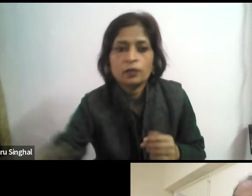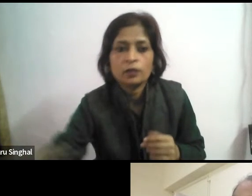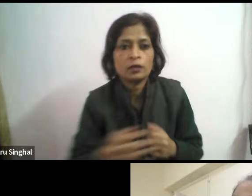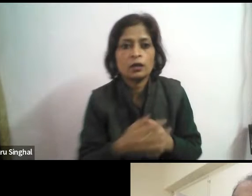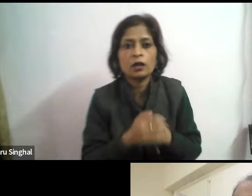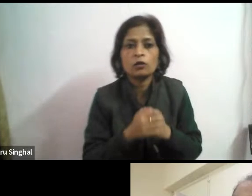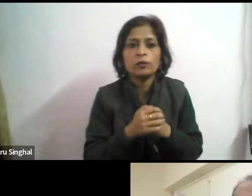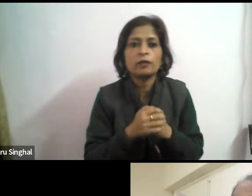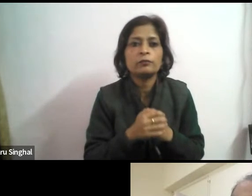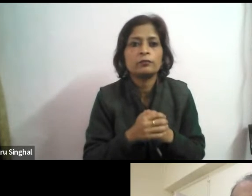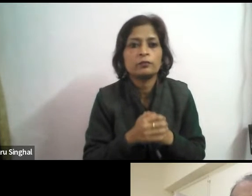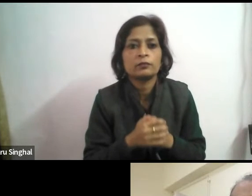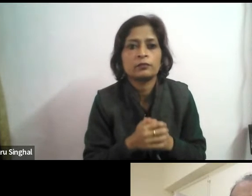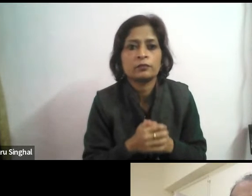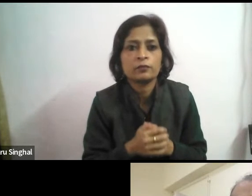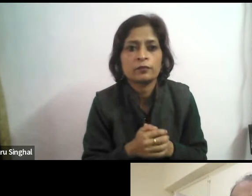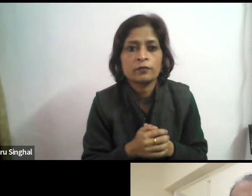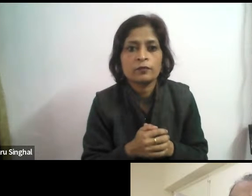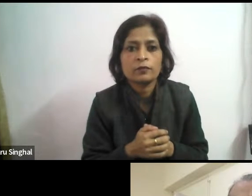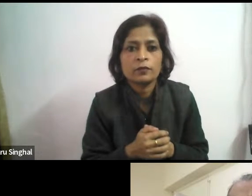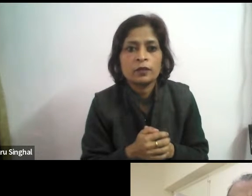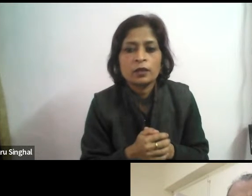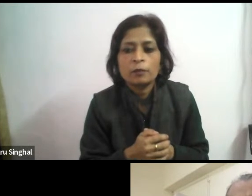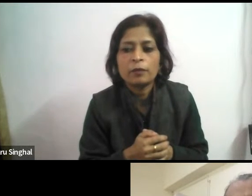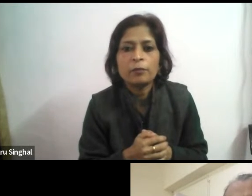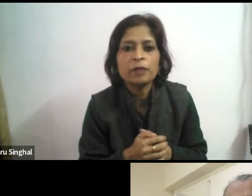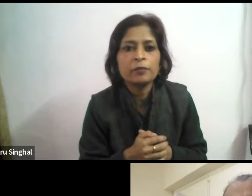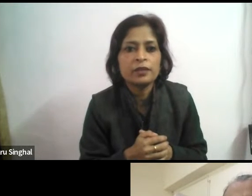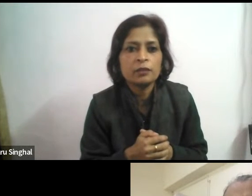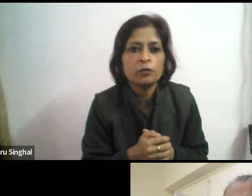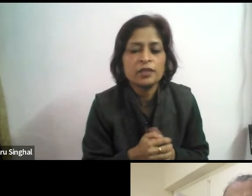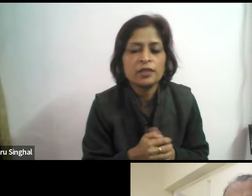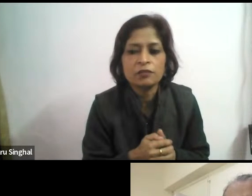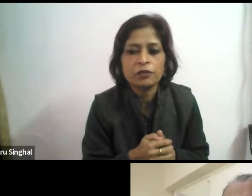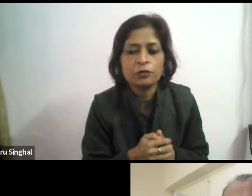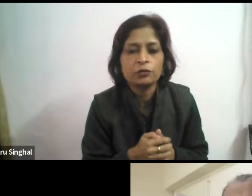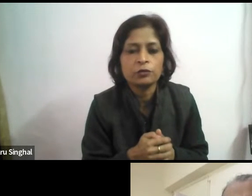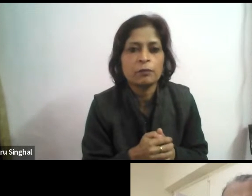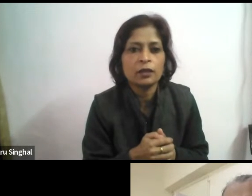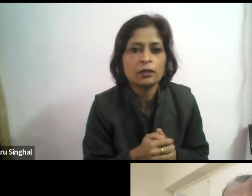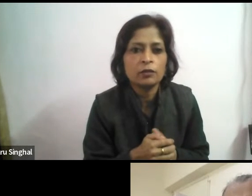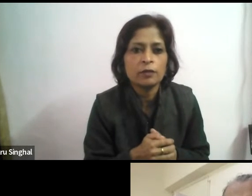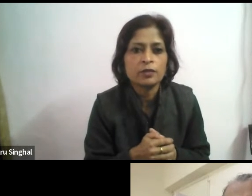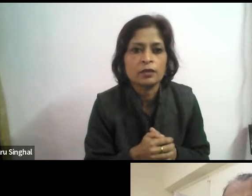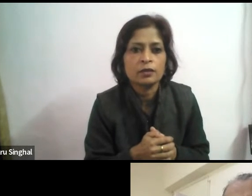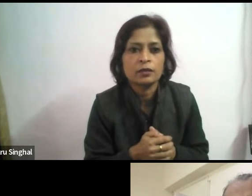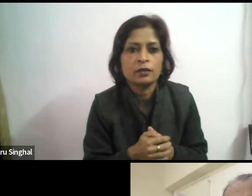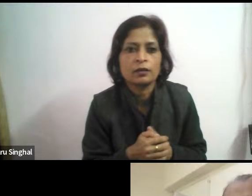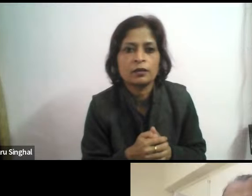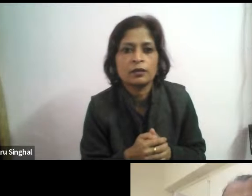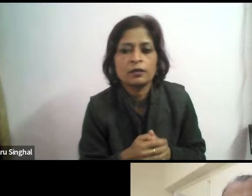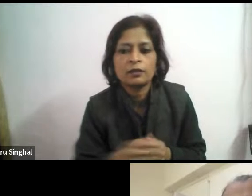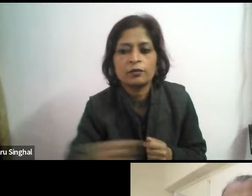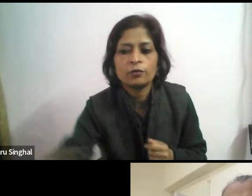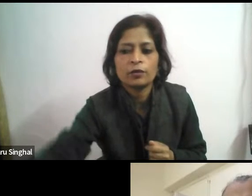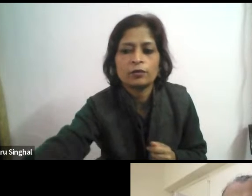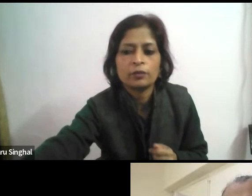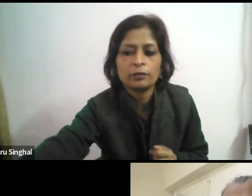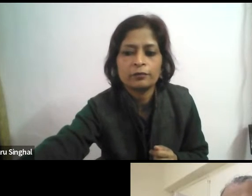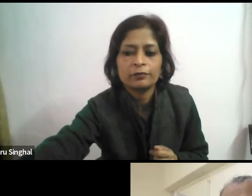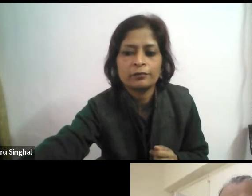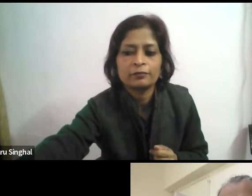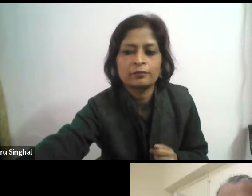grassroots, and high level of management for both academic and service delivery aspects of disability